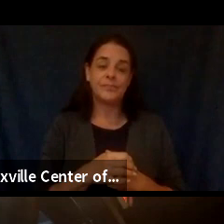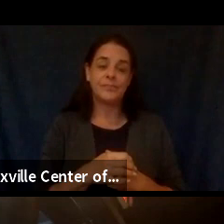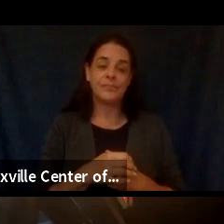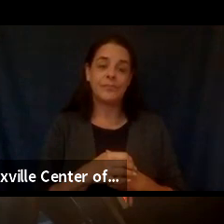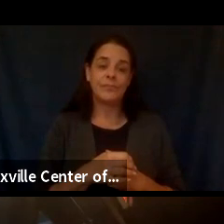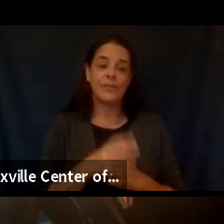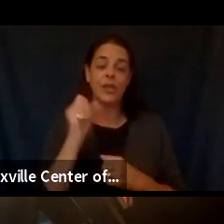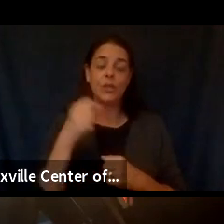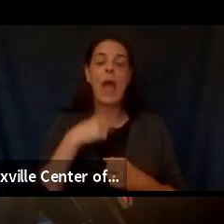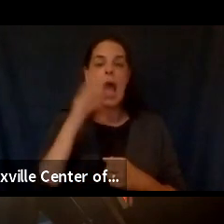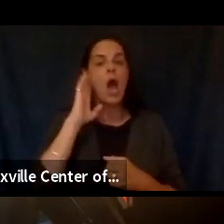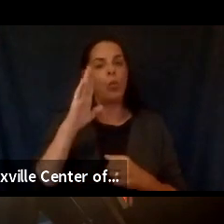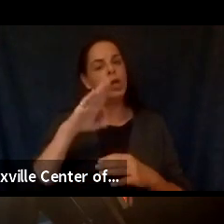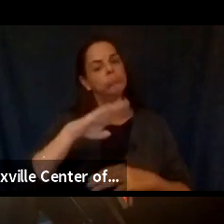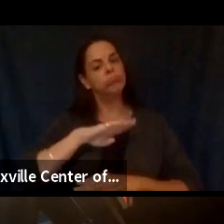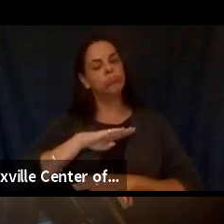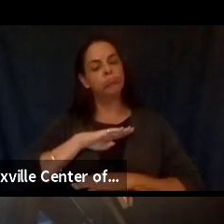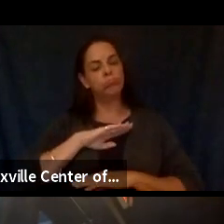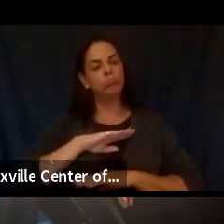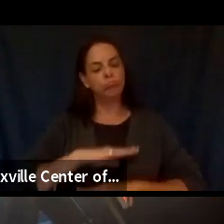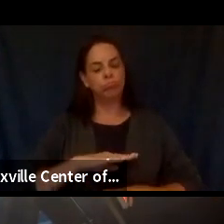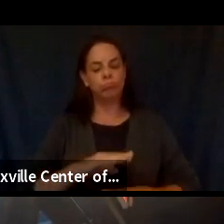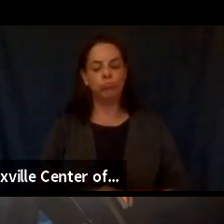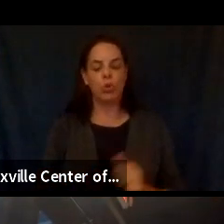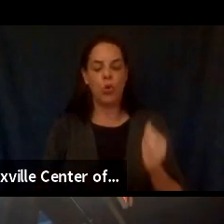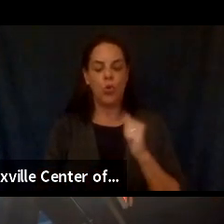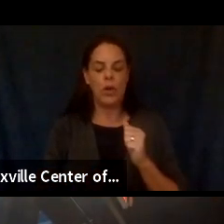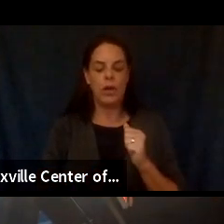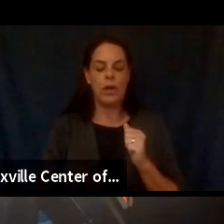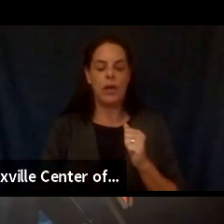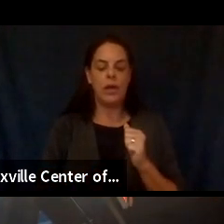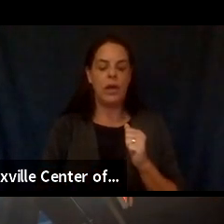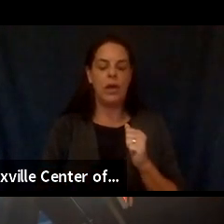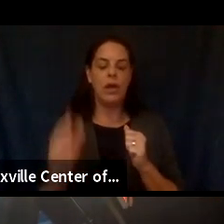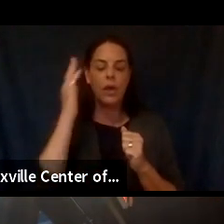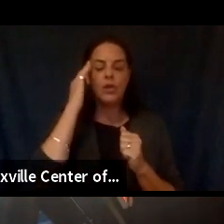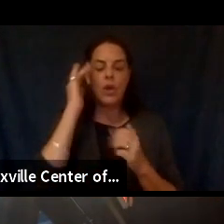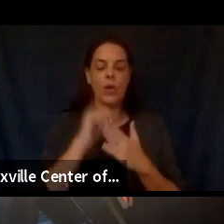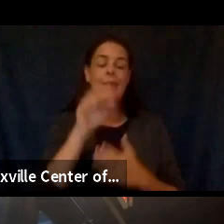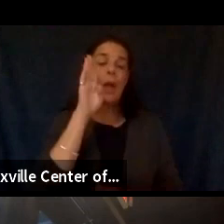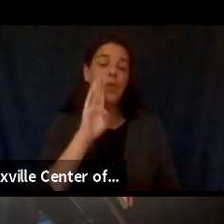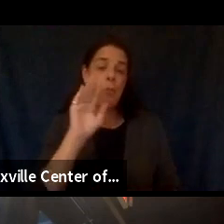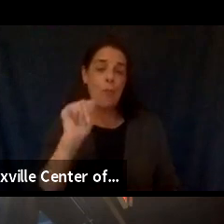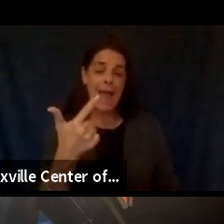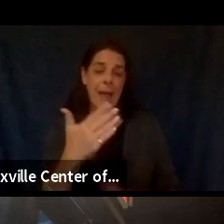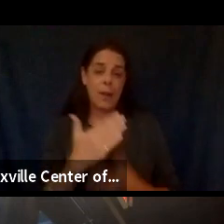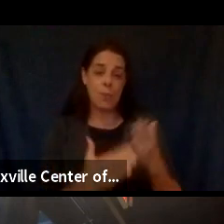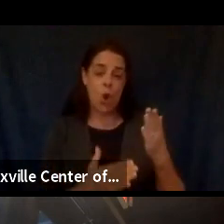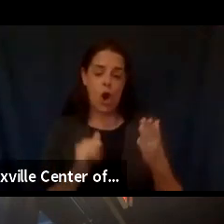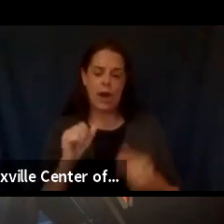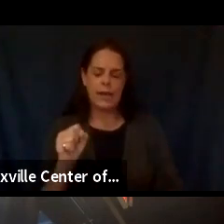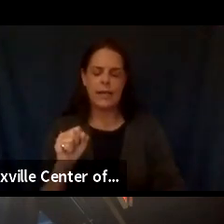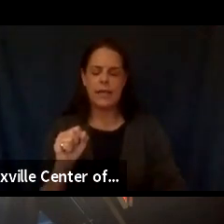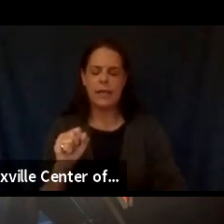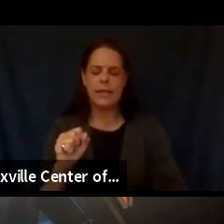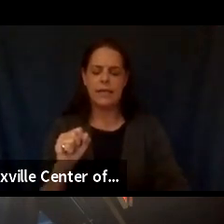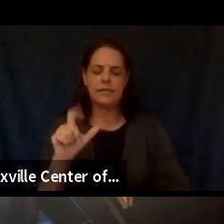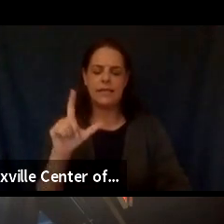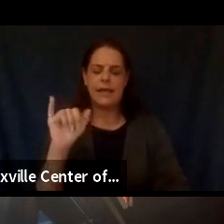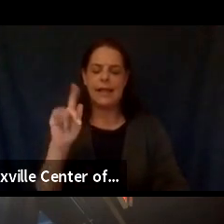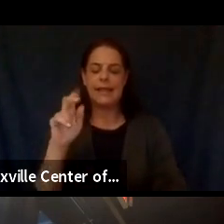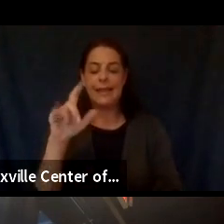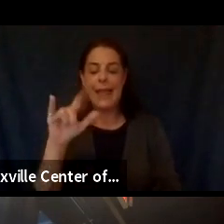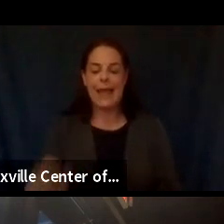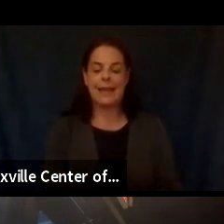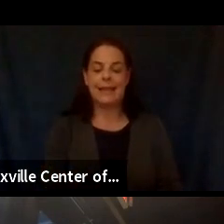I would be at peace with in this, knowing that the brown bag piece is likely just as